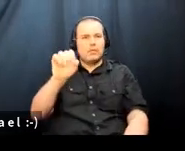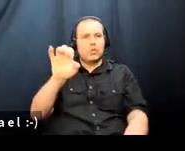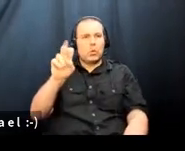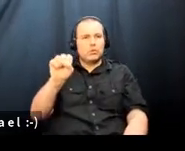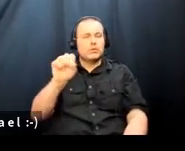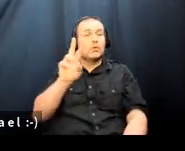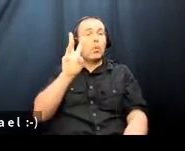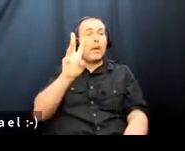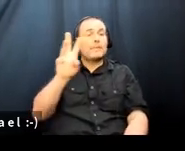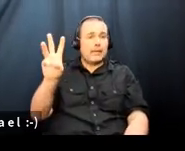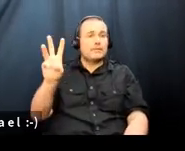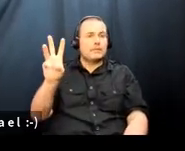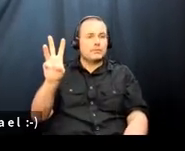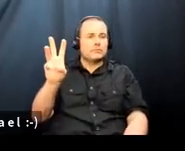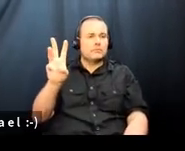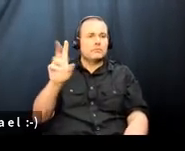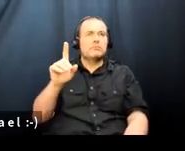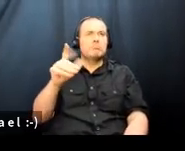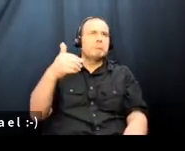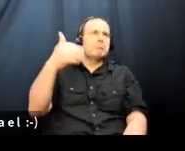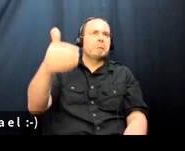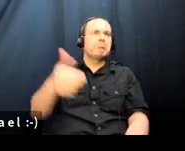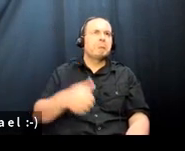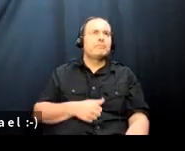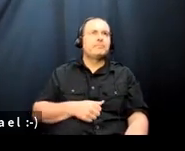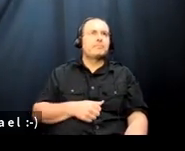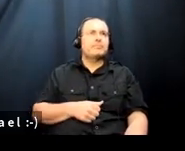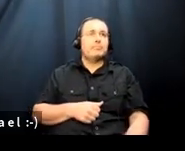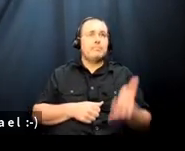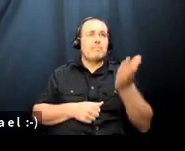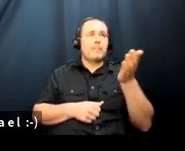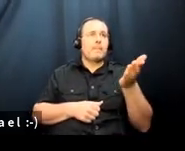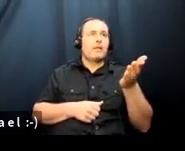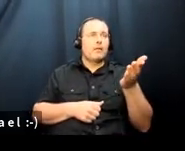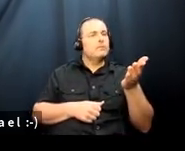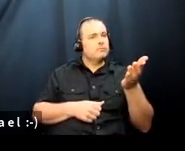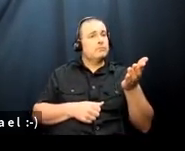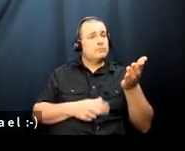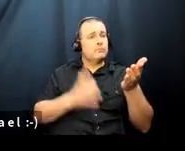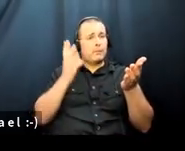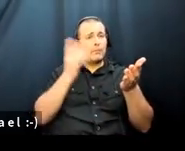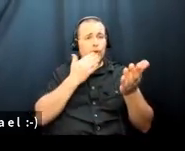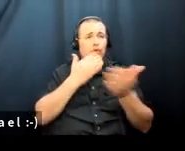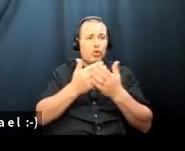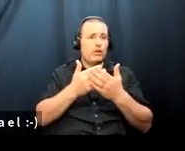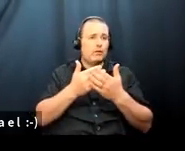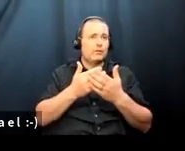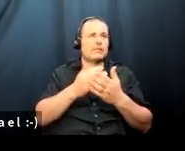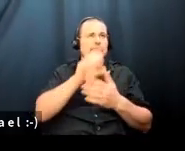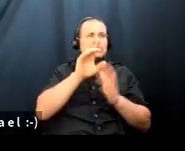websites where you can get some really, you can go to the next slide list, has some pretty good developmental